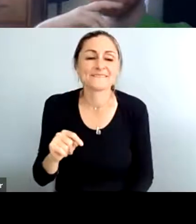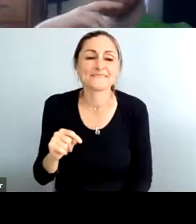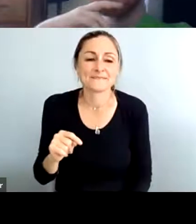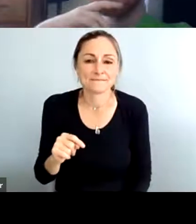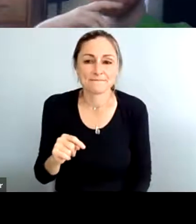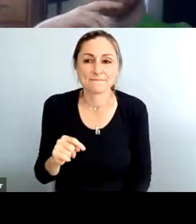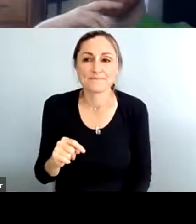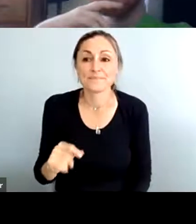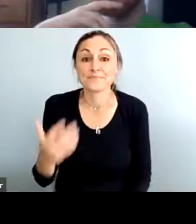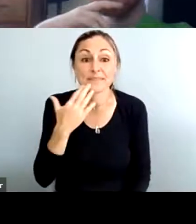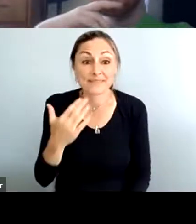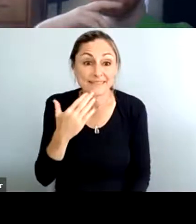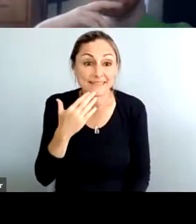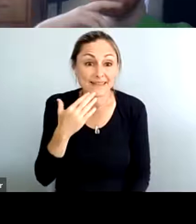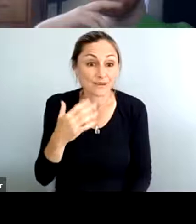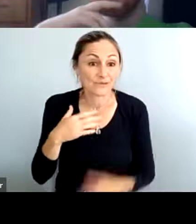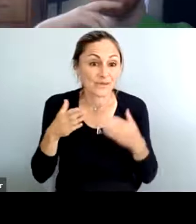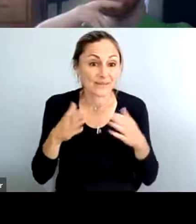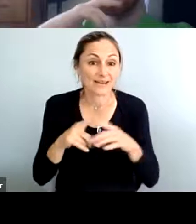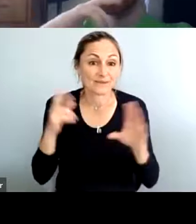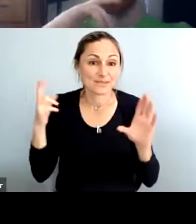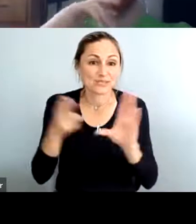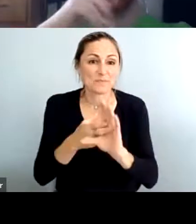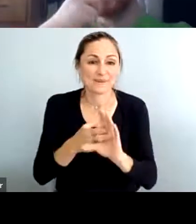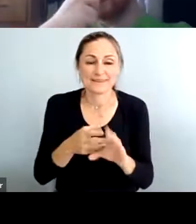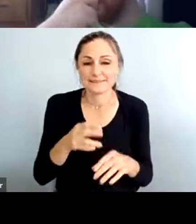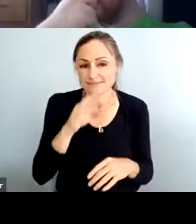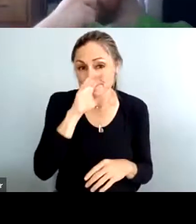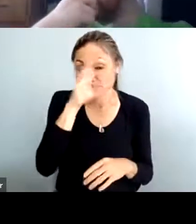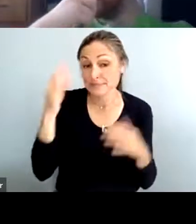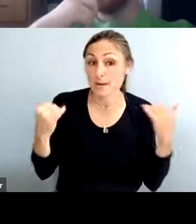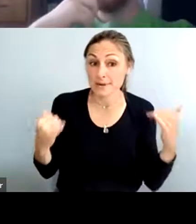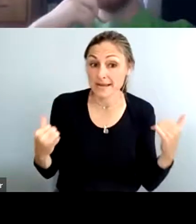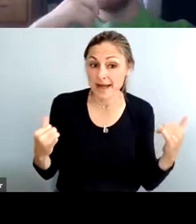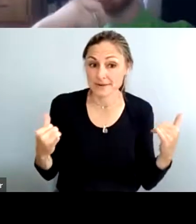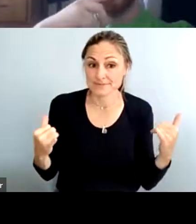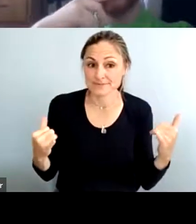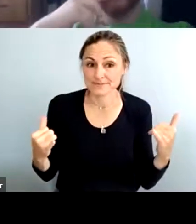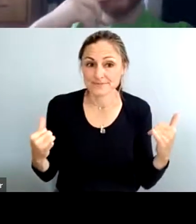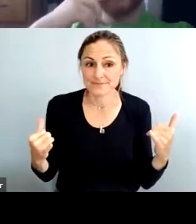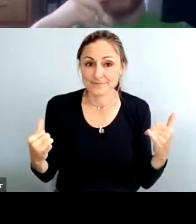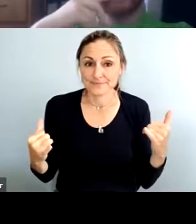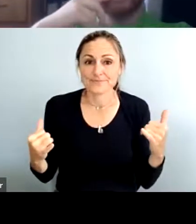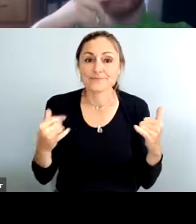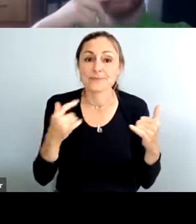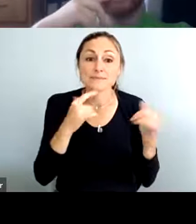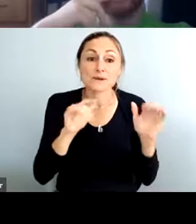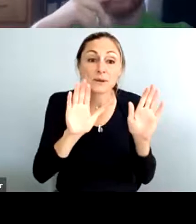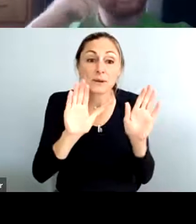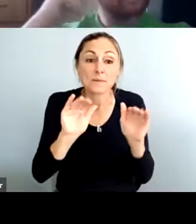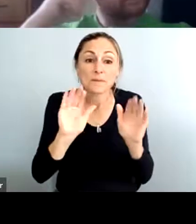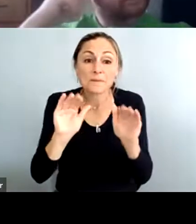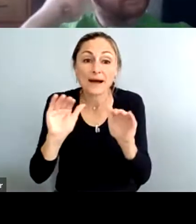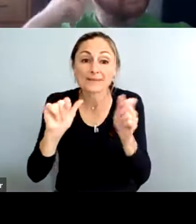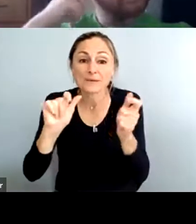And that's thank you, Vicky, if you let me jump in. Yeah, of course. So now what I'm gonna say goodbye to all of you.